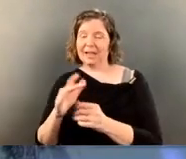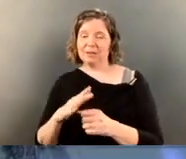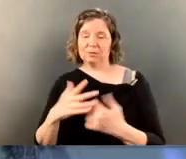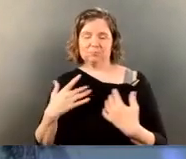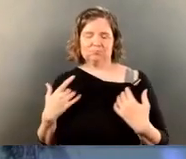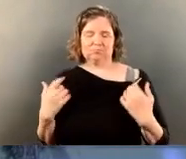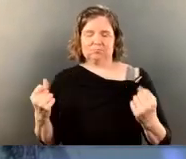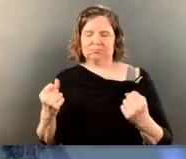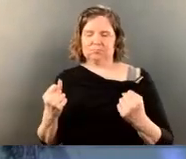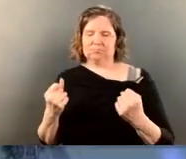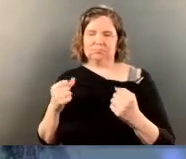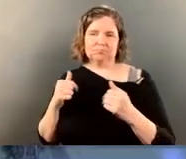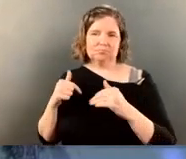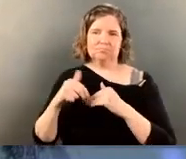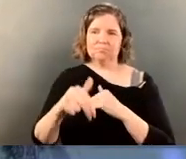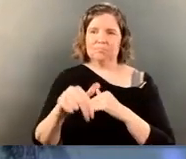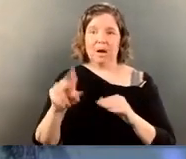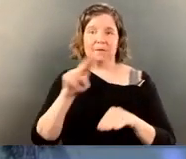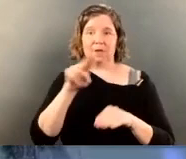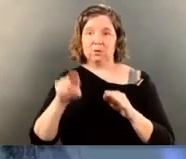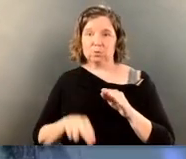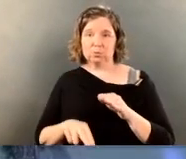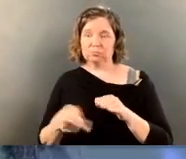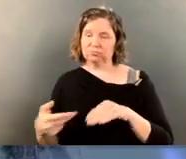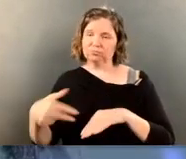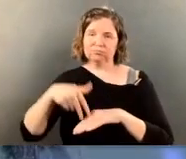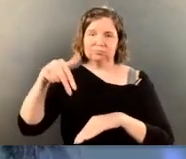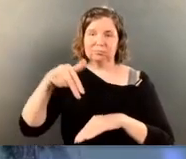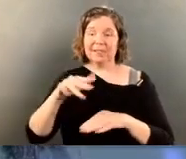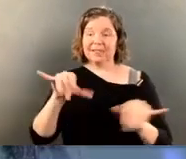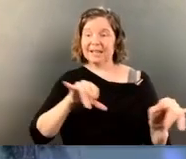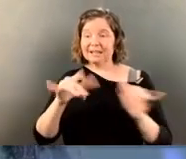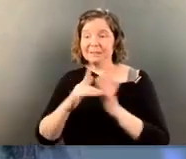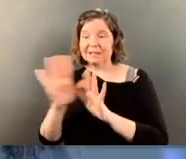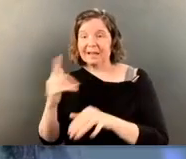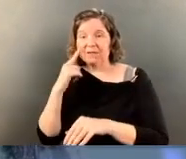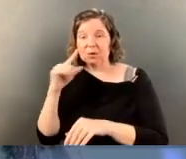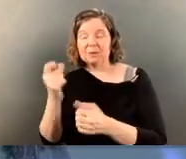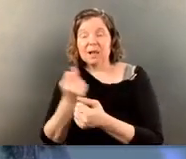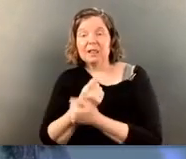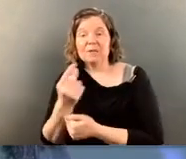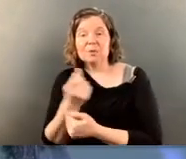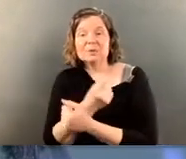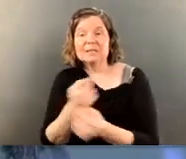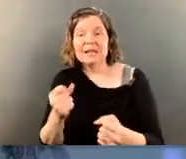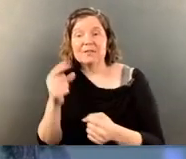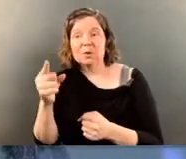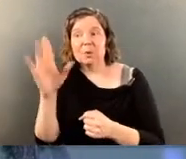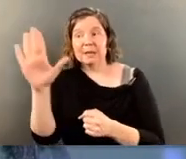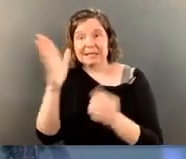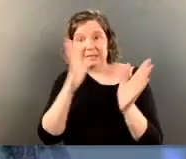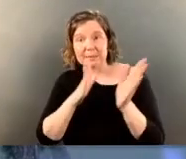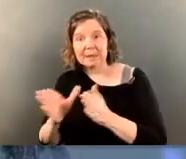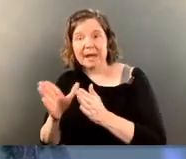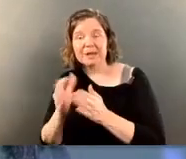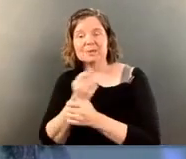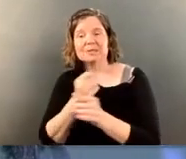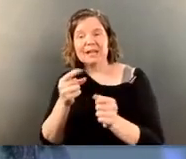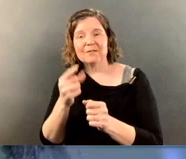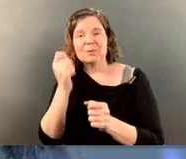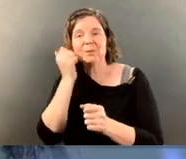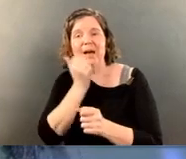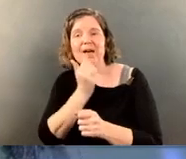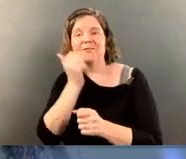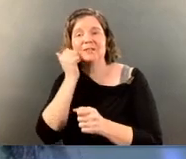of that tomb victorious, the same Jesus that did all of that for you, to love you, to save you? His plan is to save you